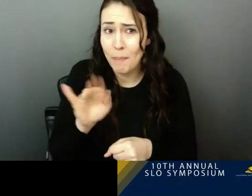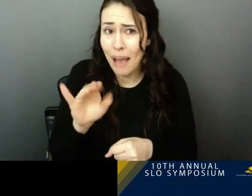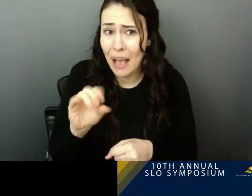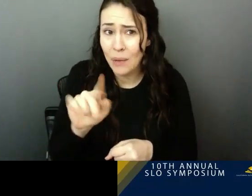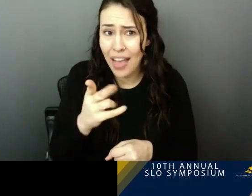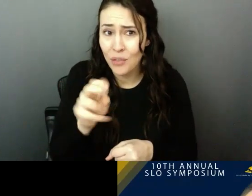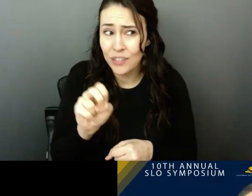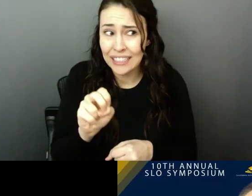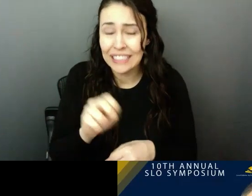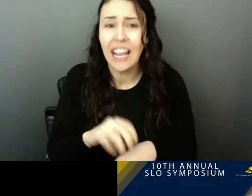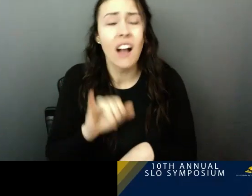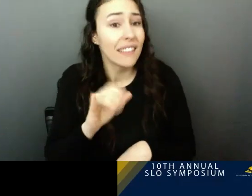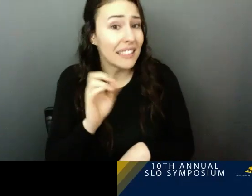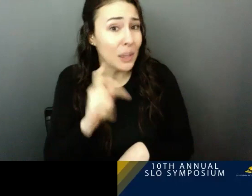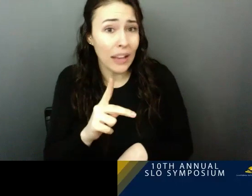That's okay.